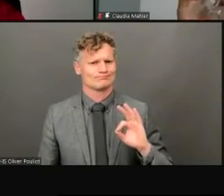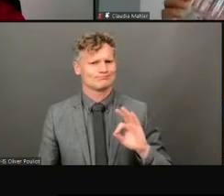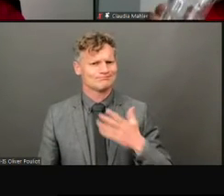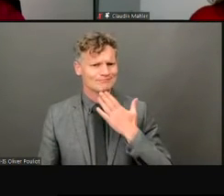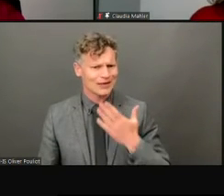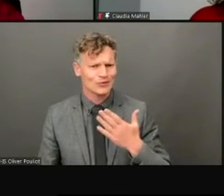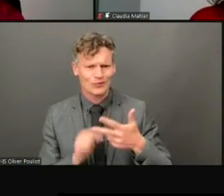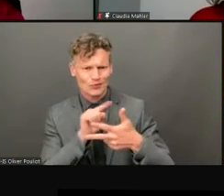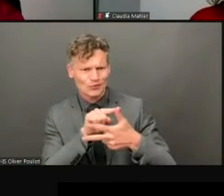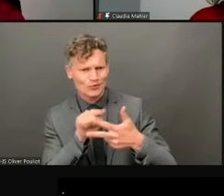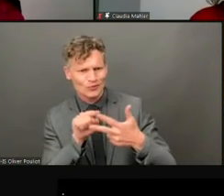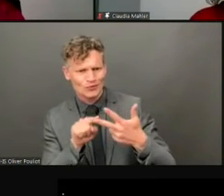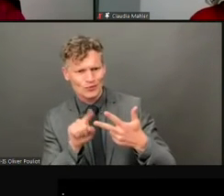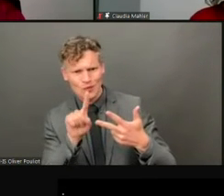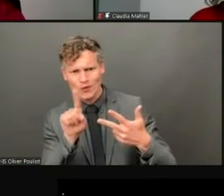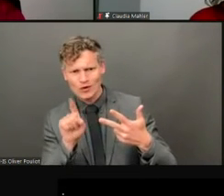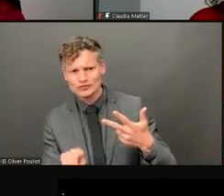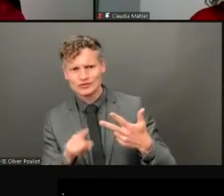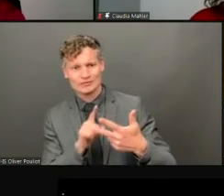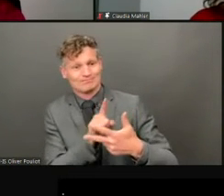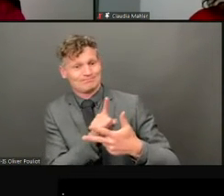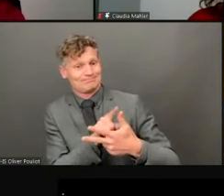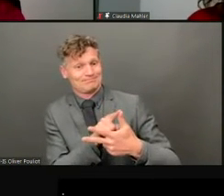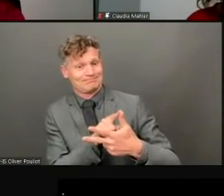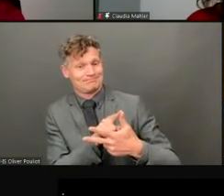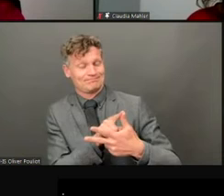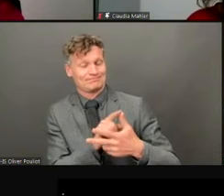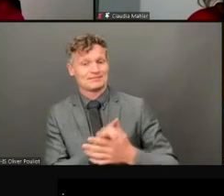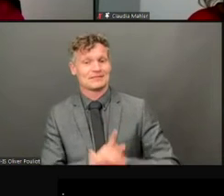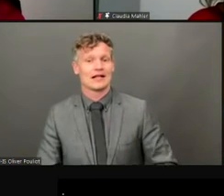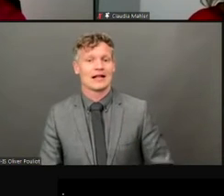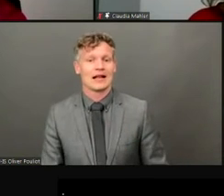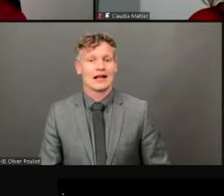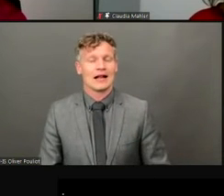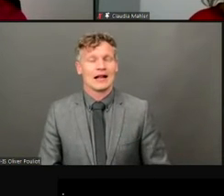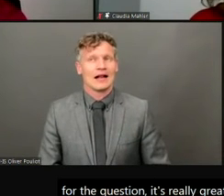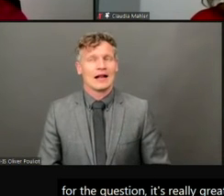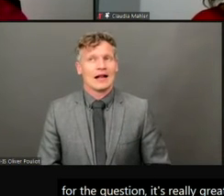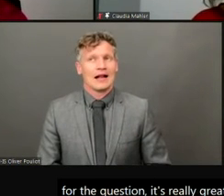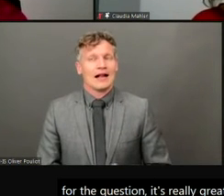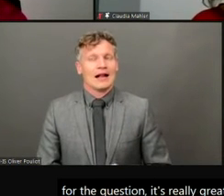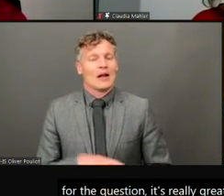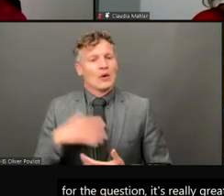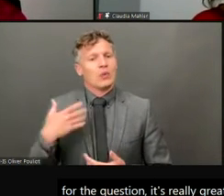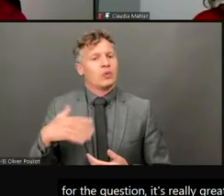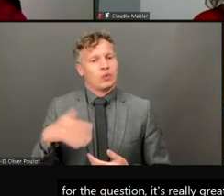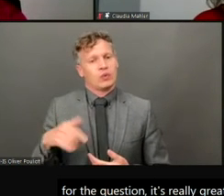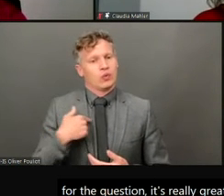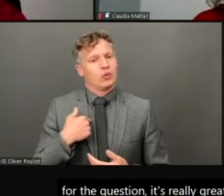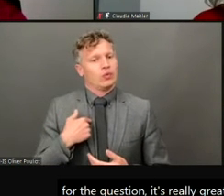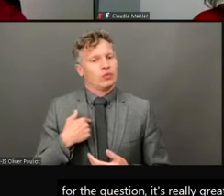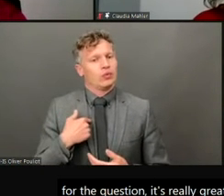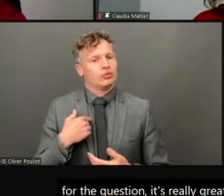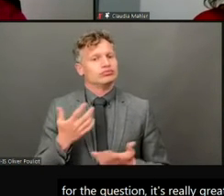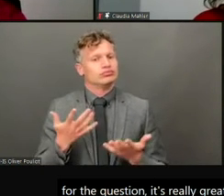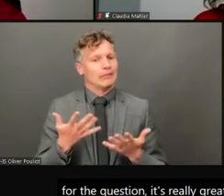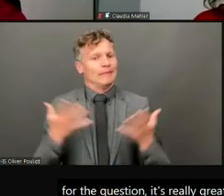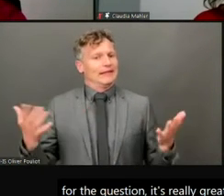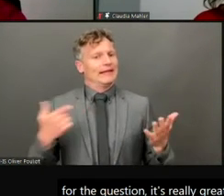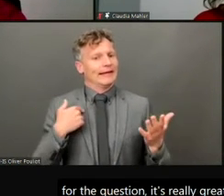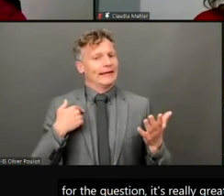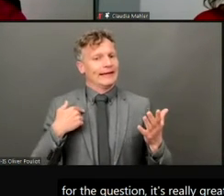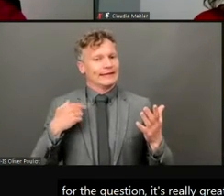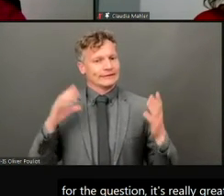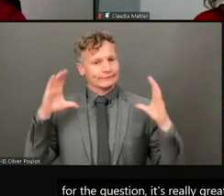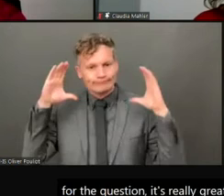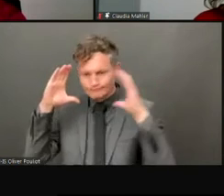Laura, this is something that concerns me greatly, because of course we may make a lot